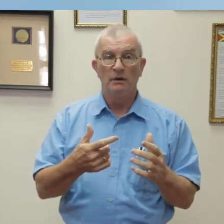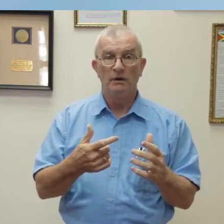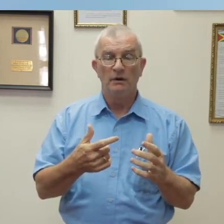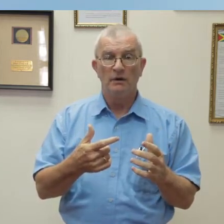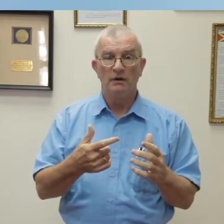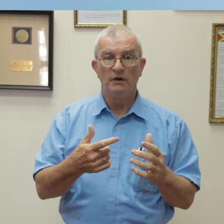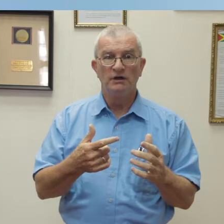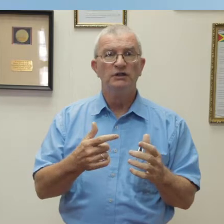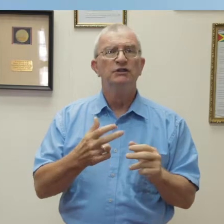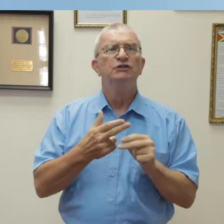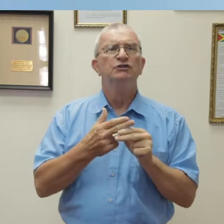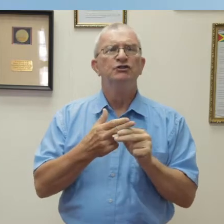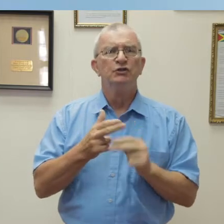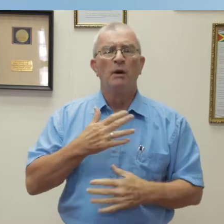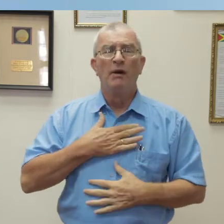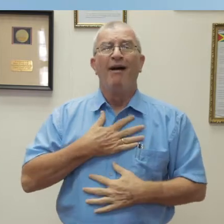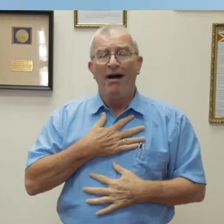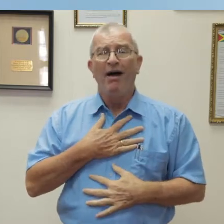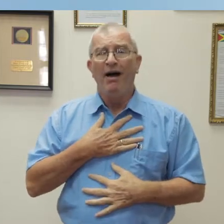of breath,